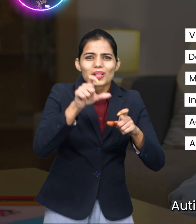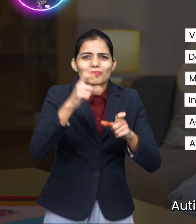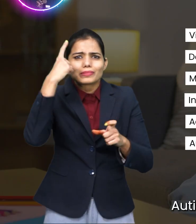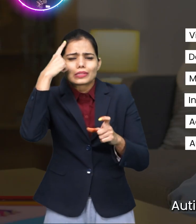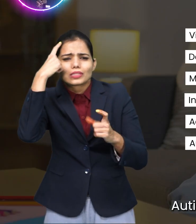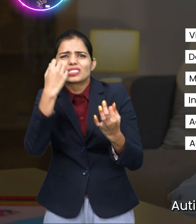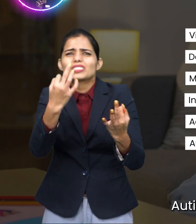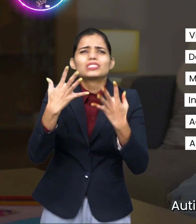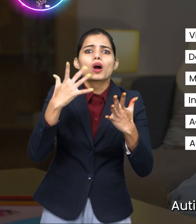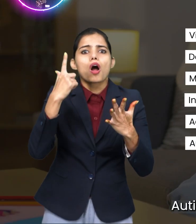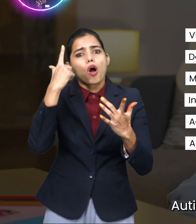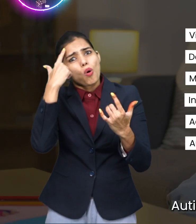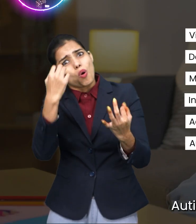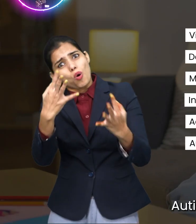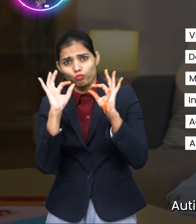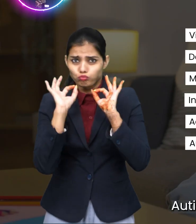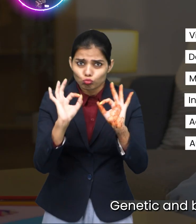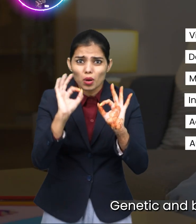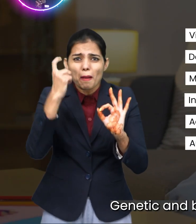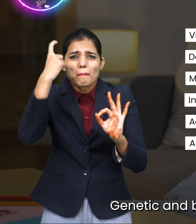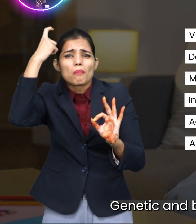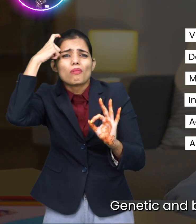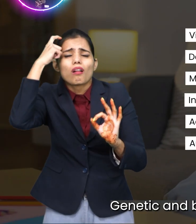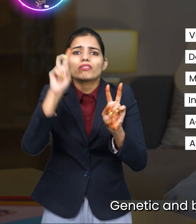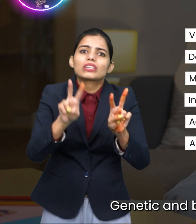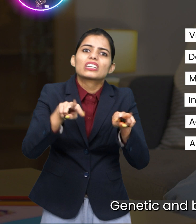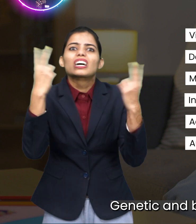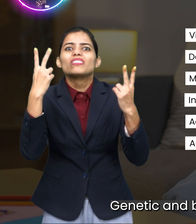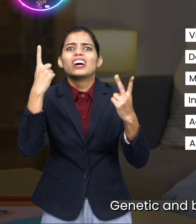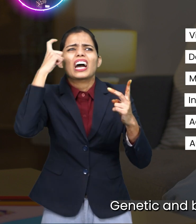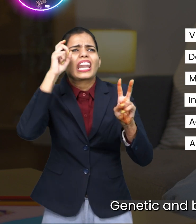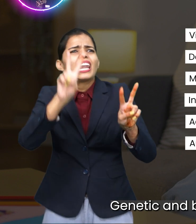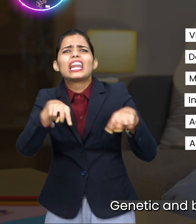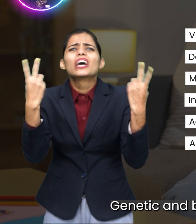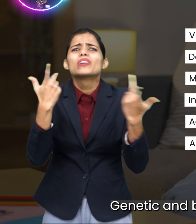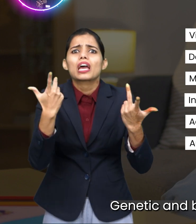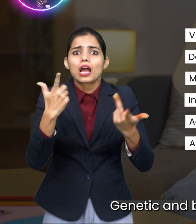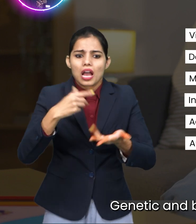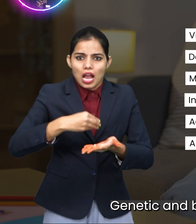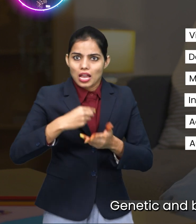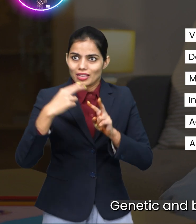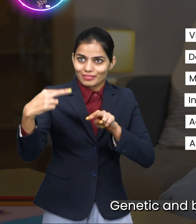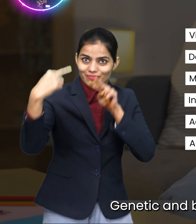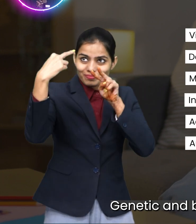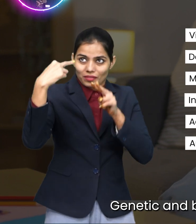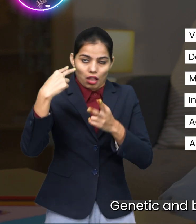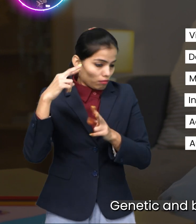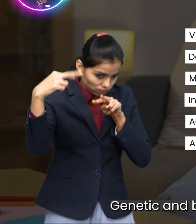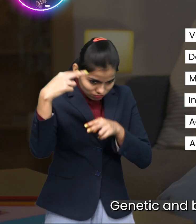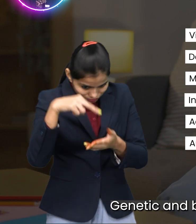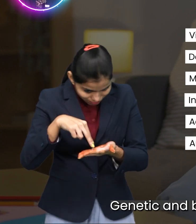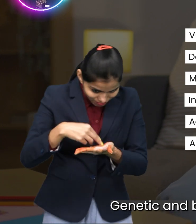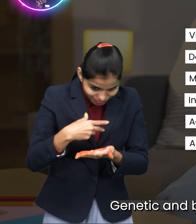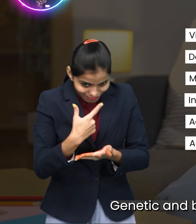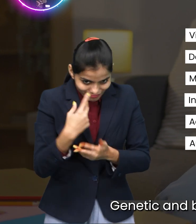autism spectrum disorder, genetic and brain function related condition,